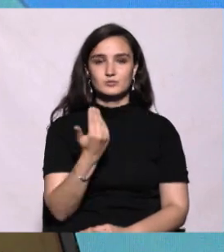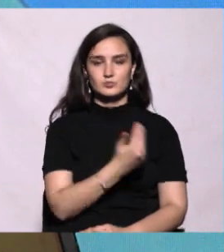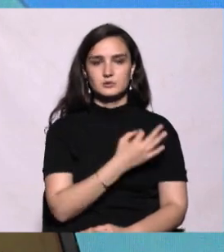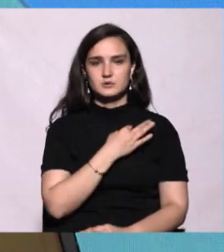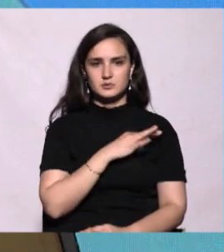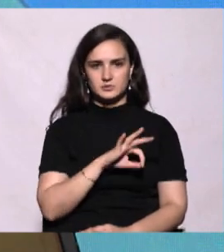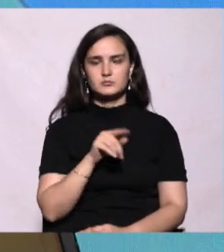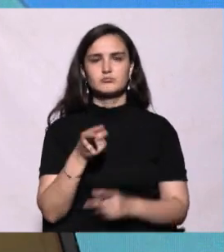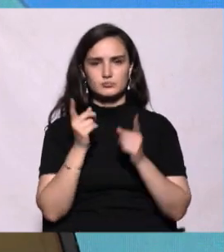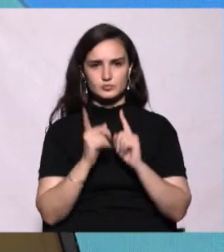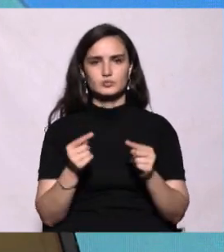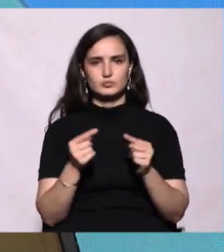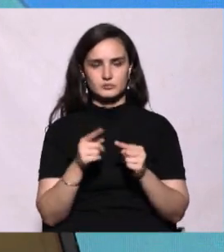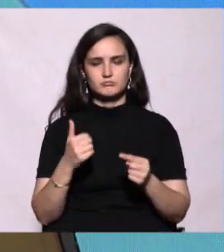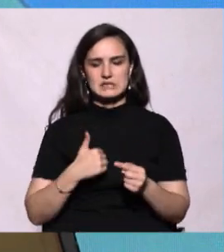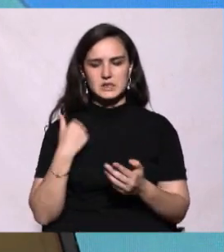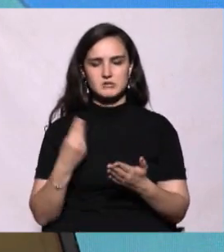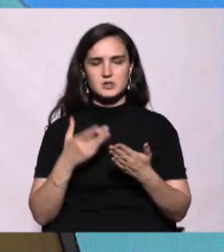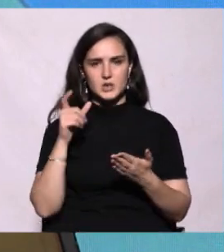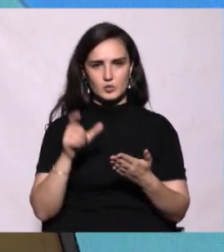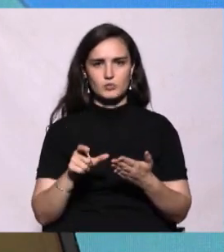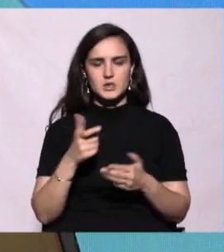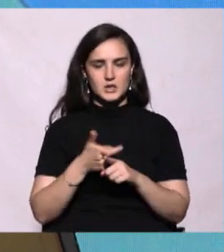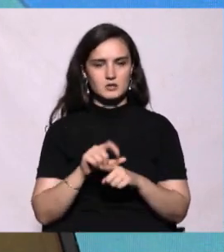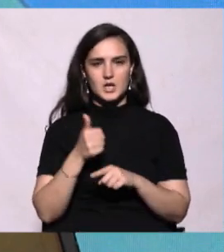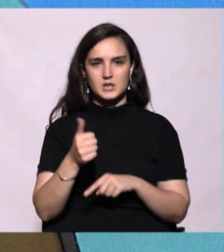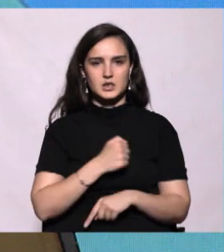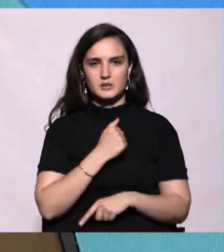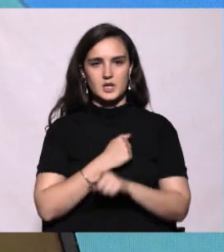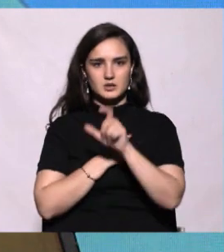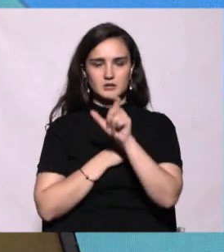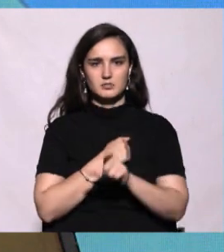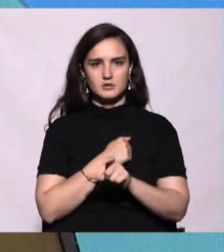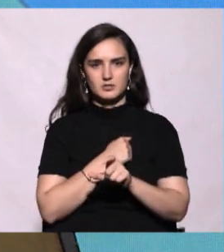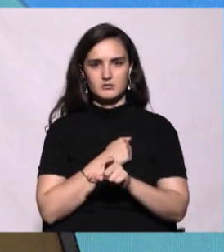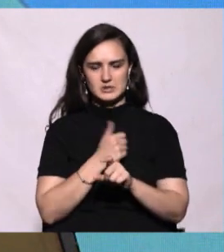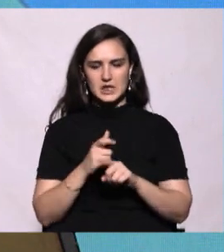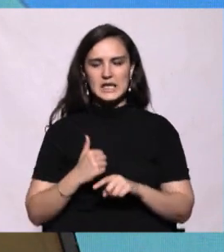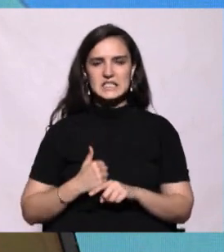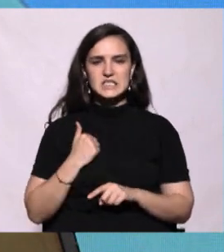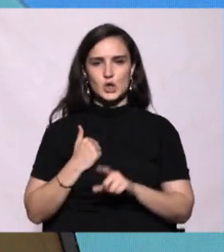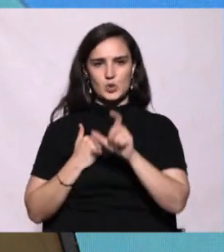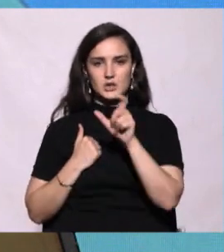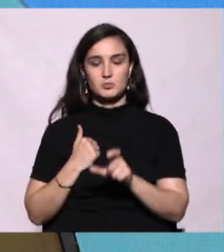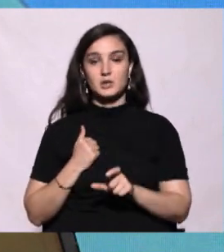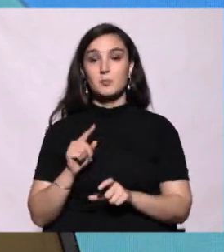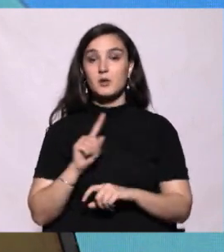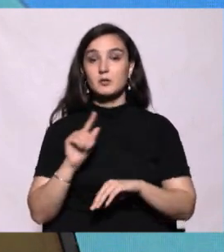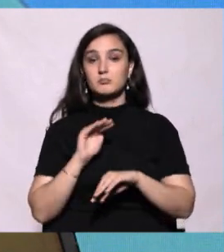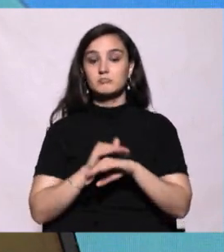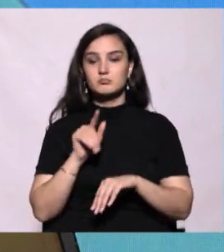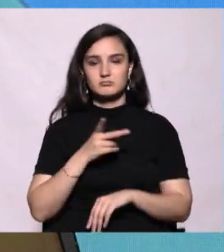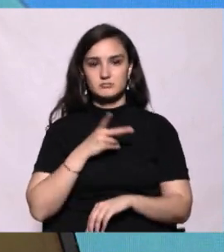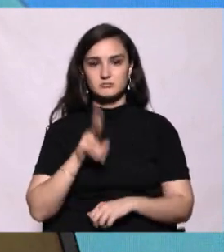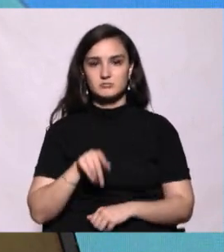And he is extremely worthy, an extremely worthy knight. He's completely honorable, and in fact, he doesn't really